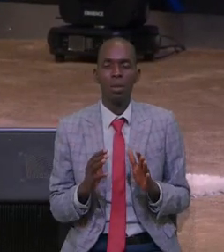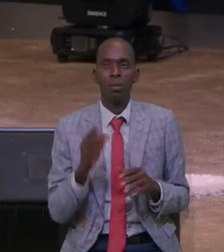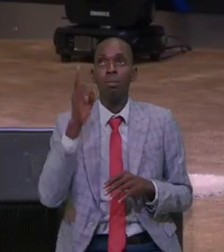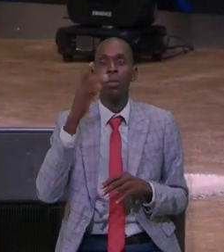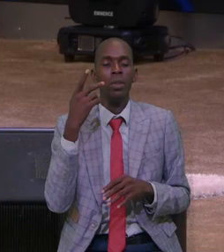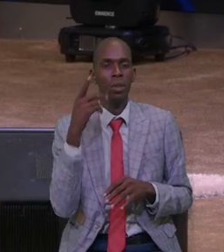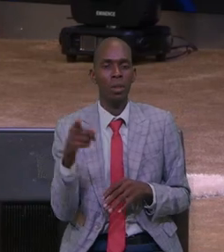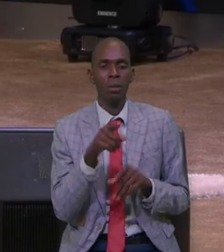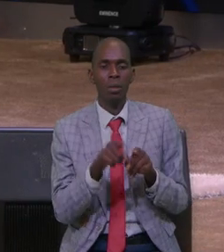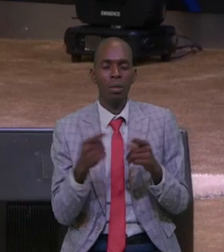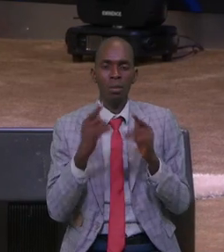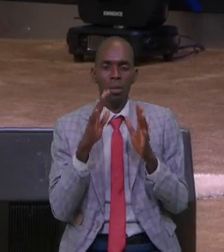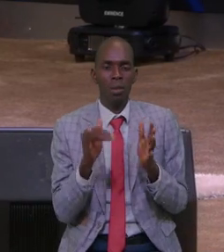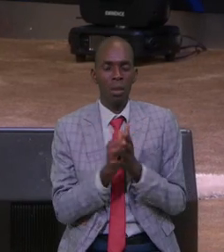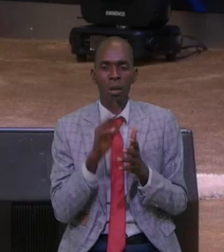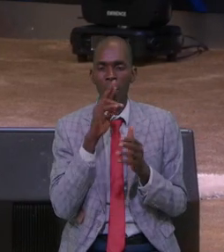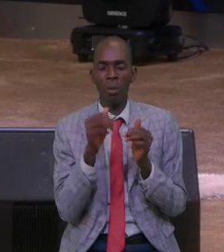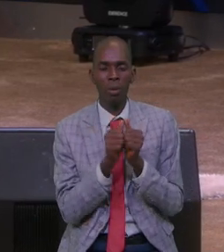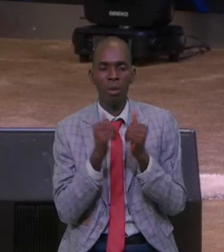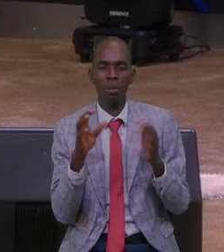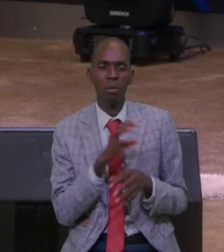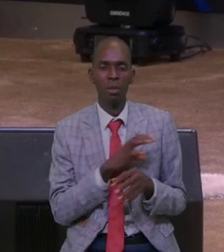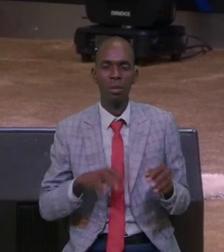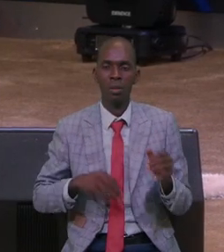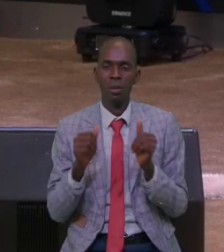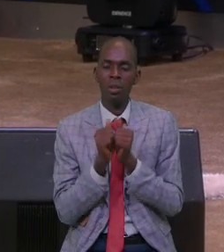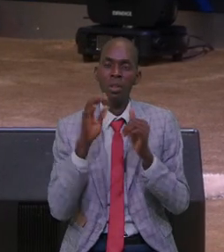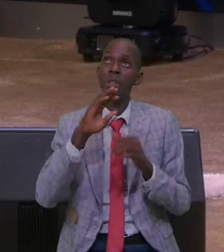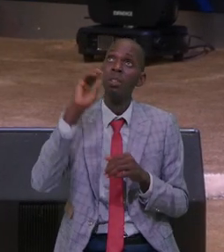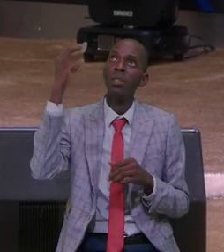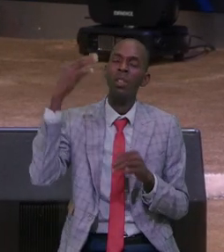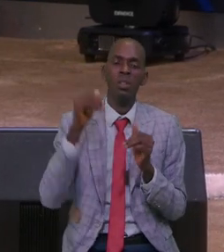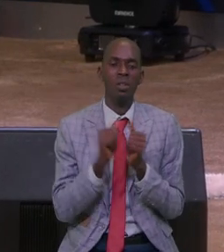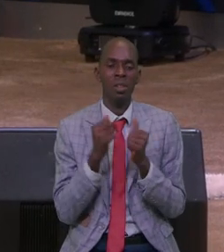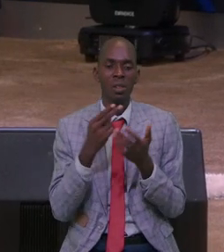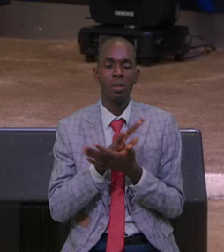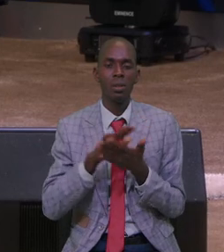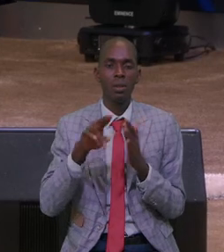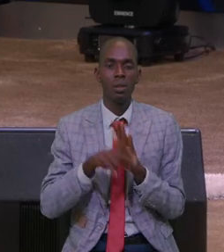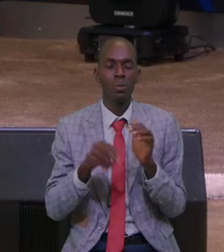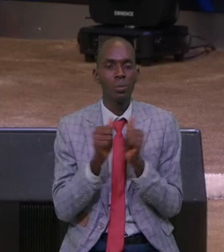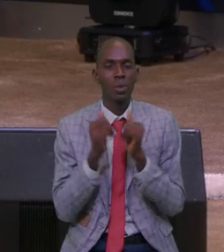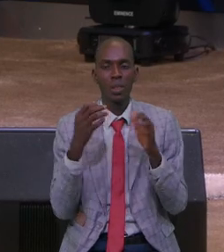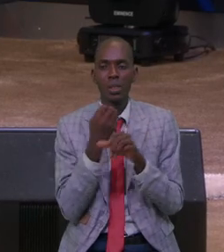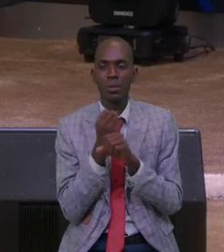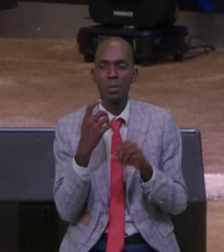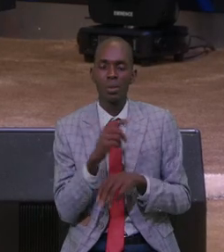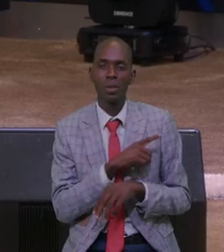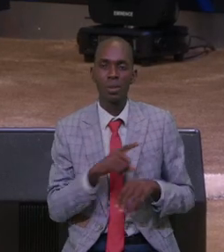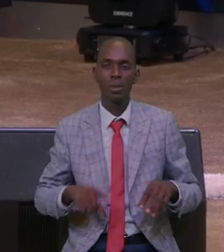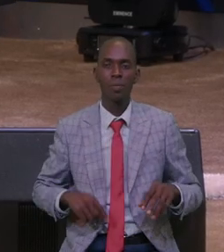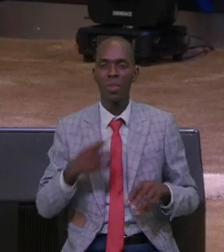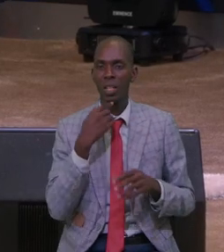They're without Christ, they're without grace, they're without godliness, and they're without the salvation of the Lord. And the Lord says he